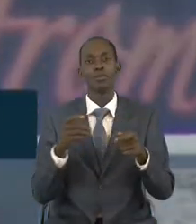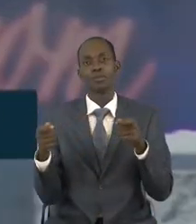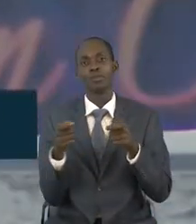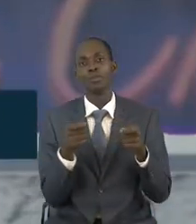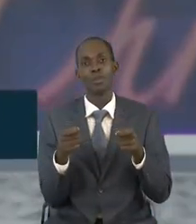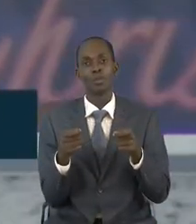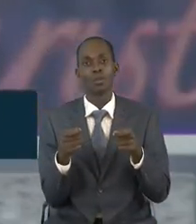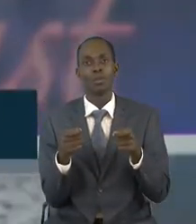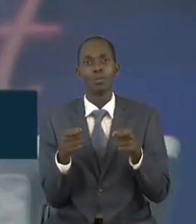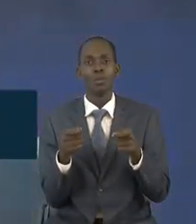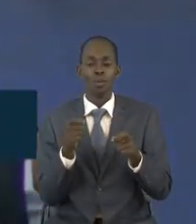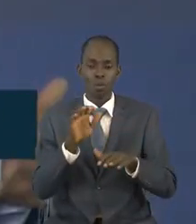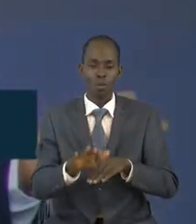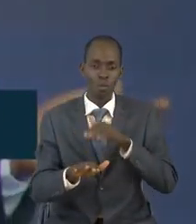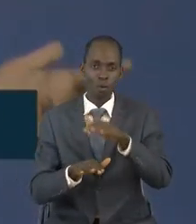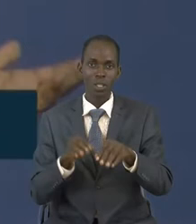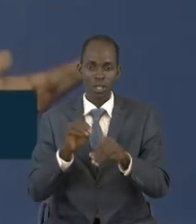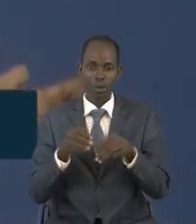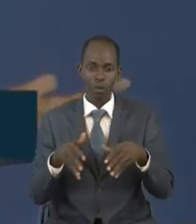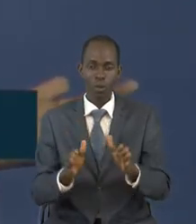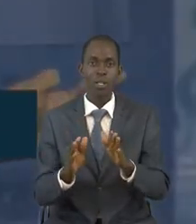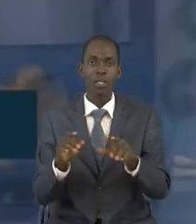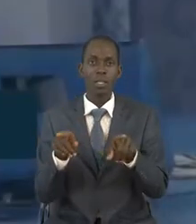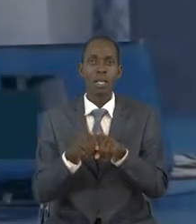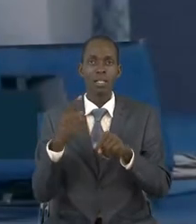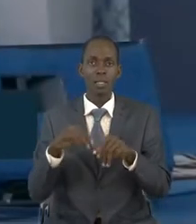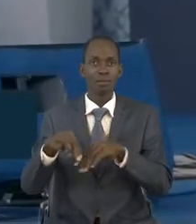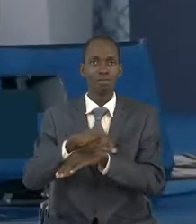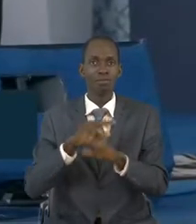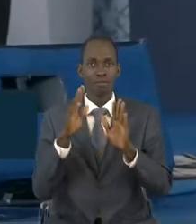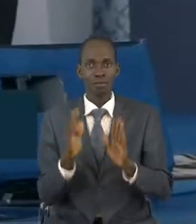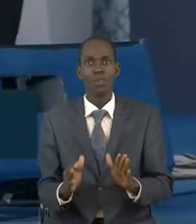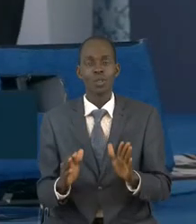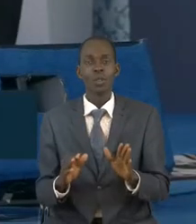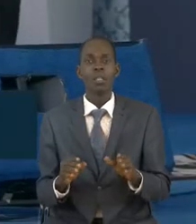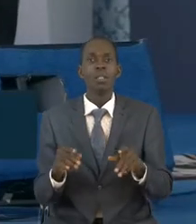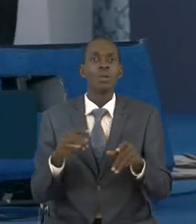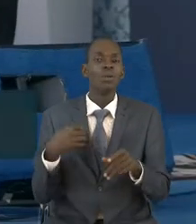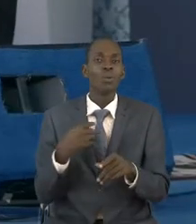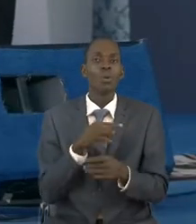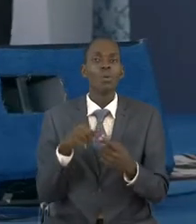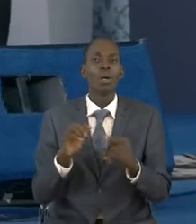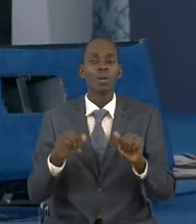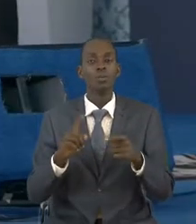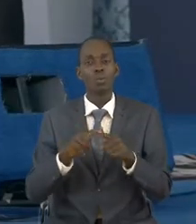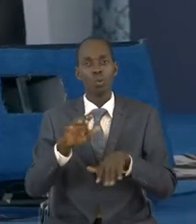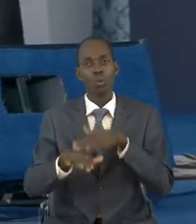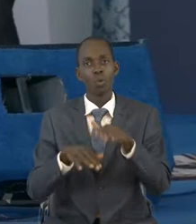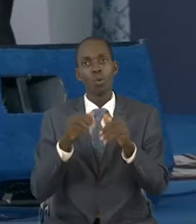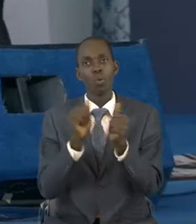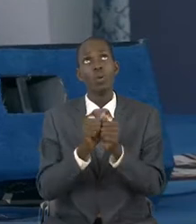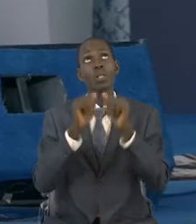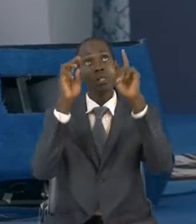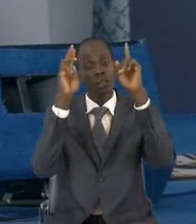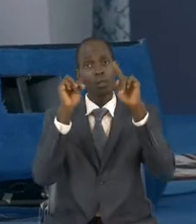the master. We walk like the master when we're able to walk with him. Walking